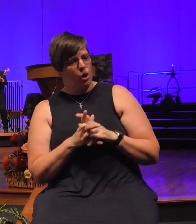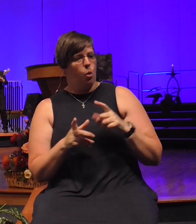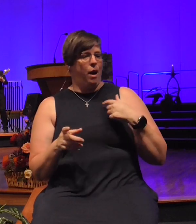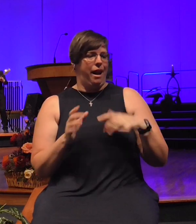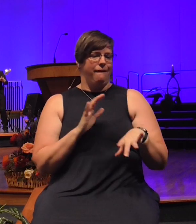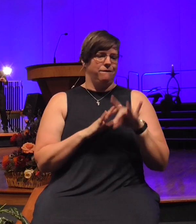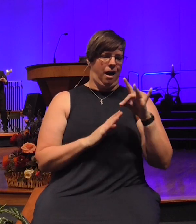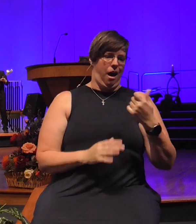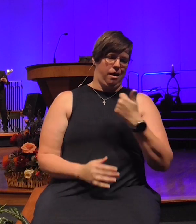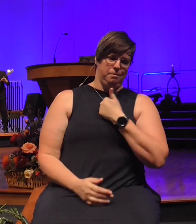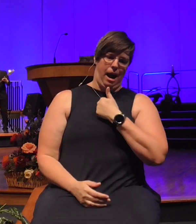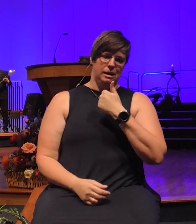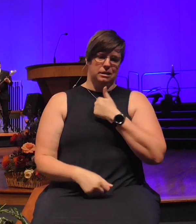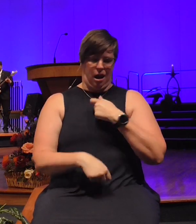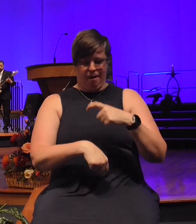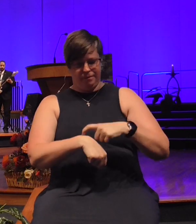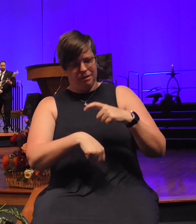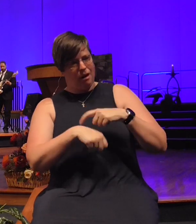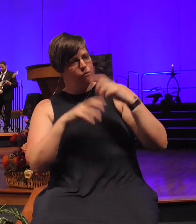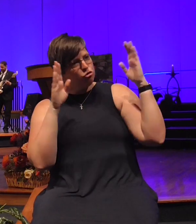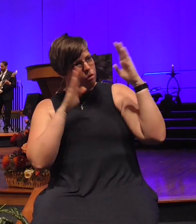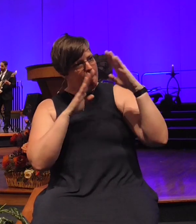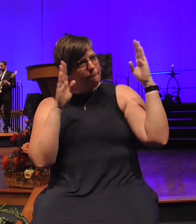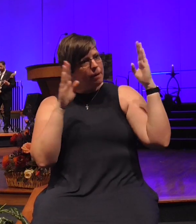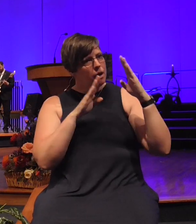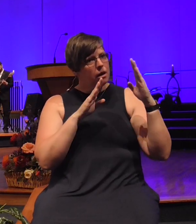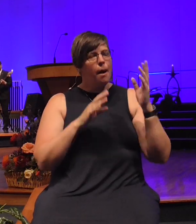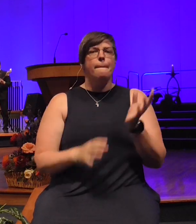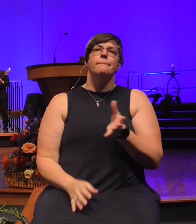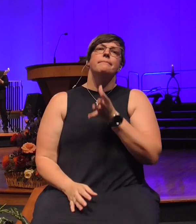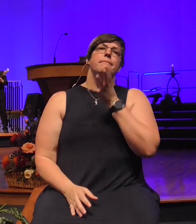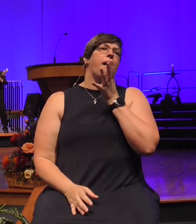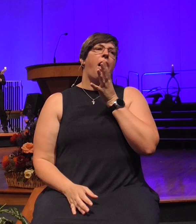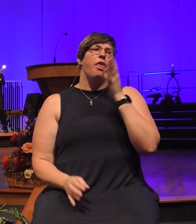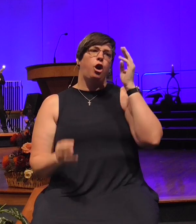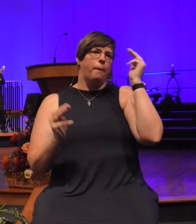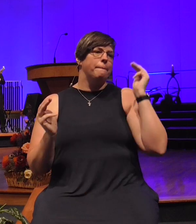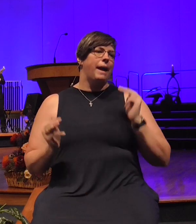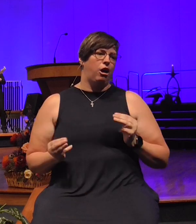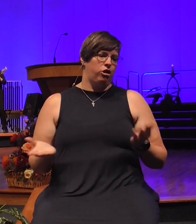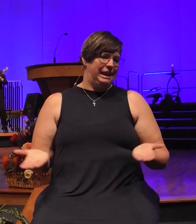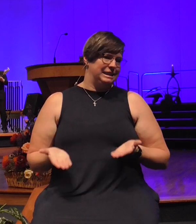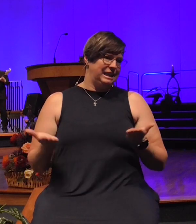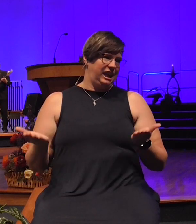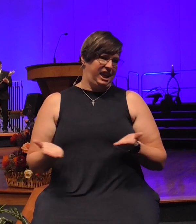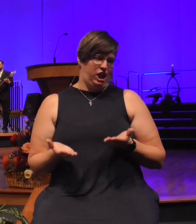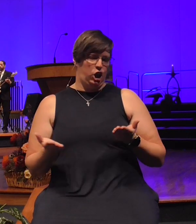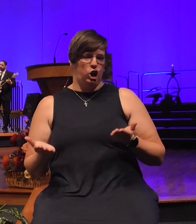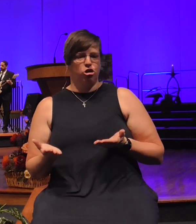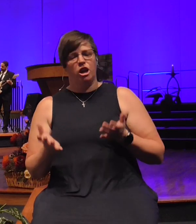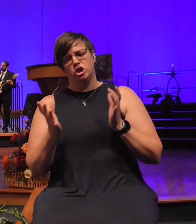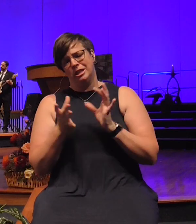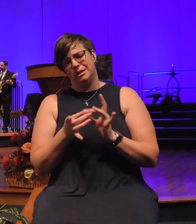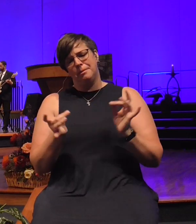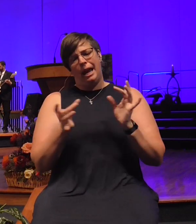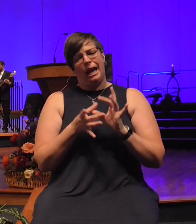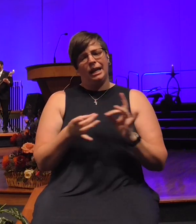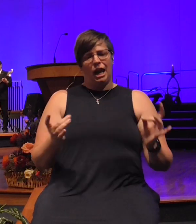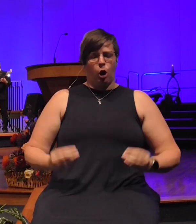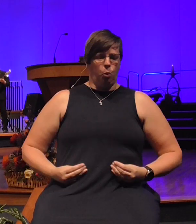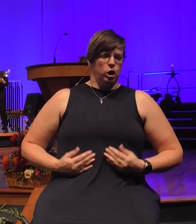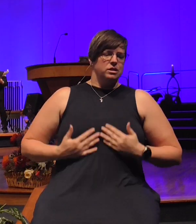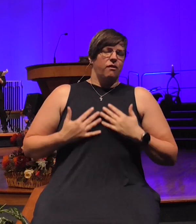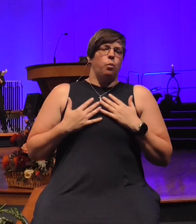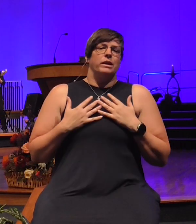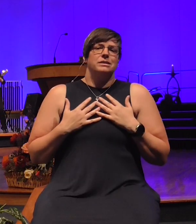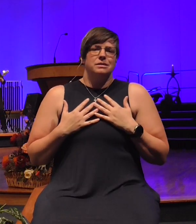When I find myself in times of trouble, Mother Mary comes to me, speaking